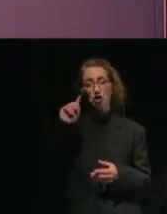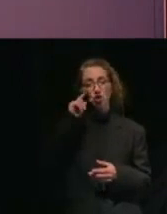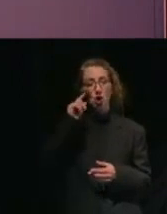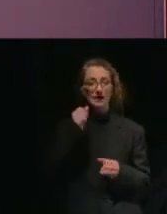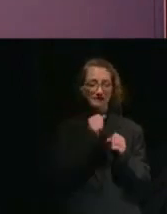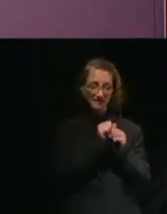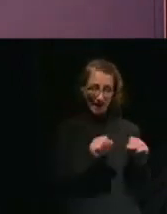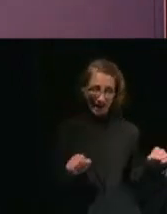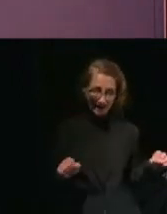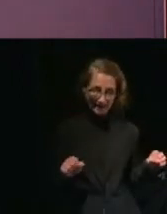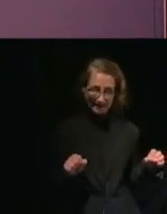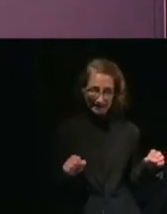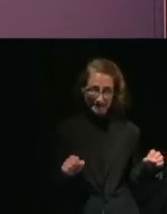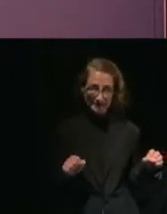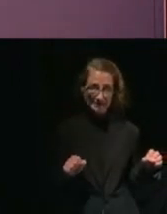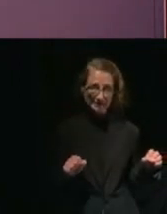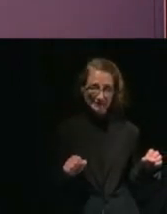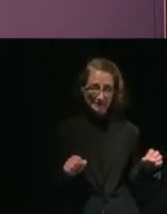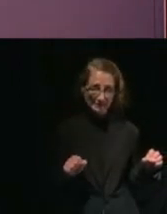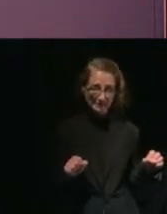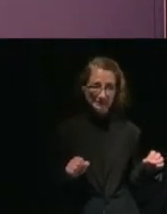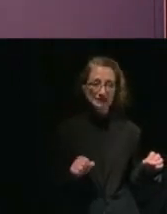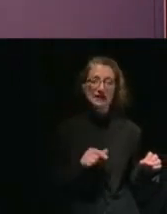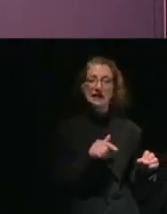The carefree